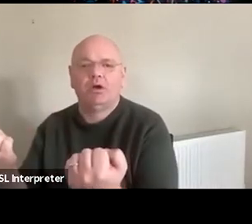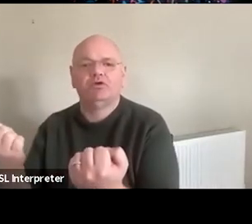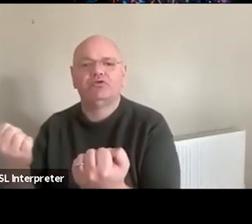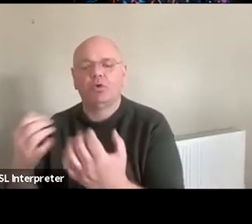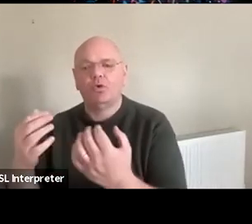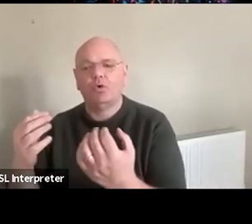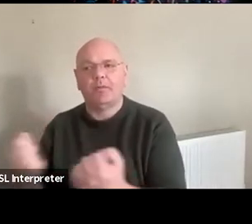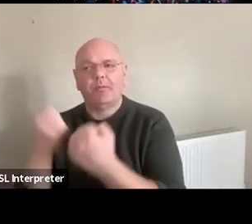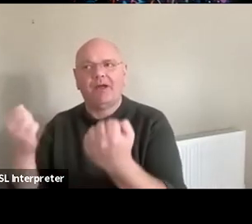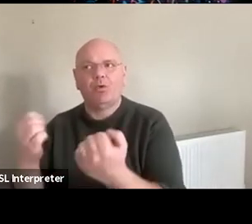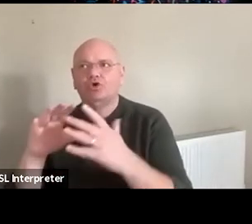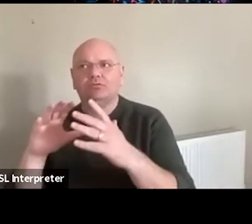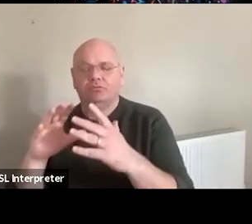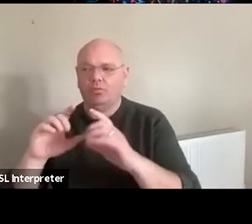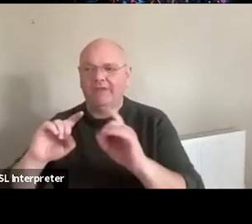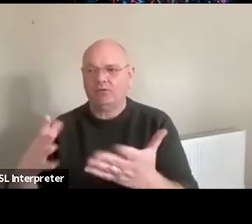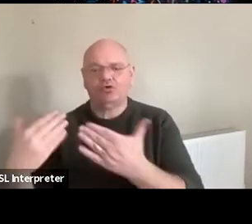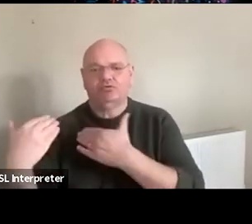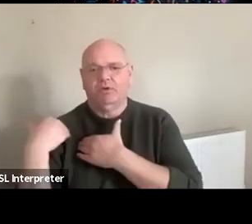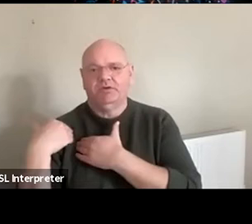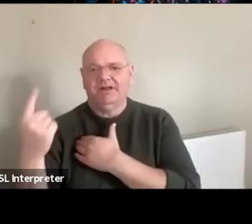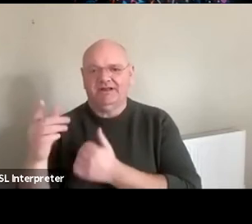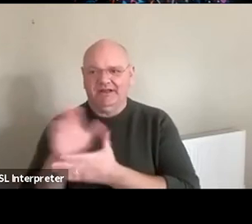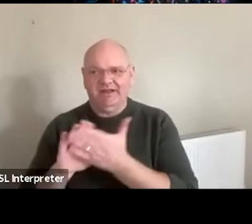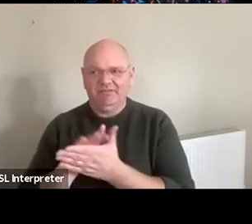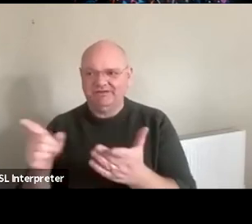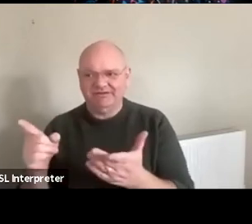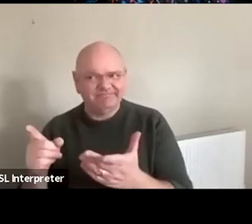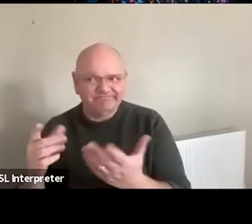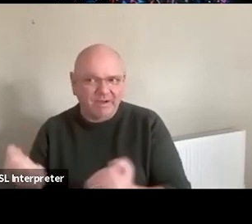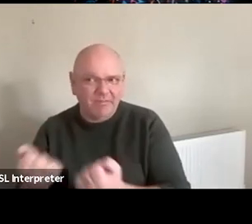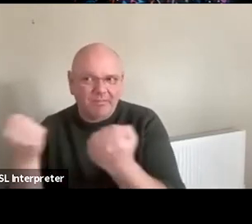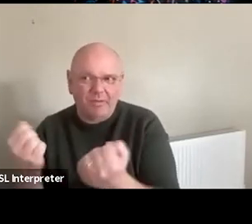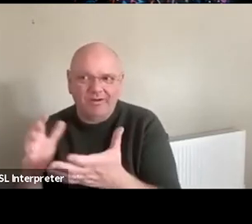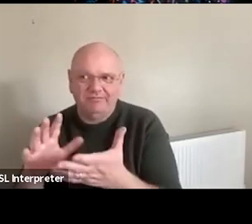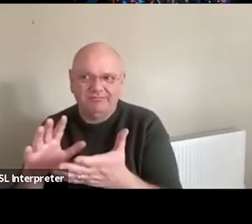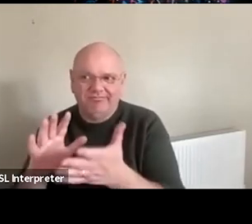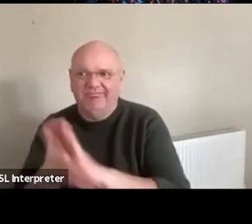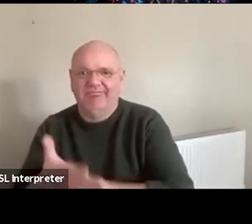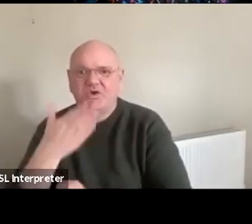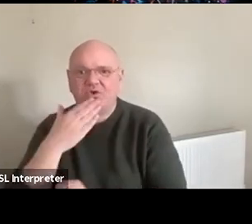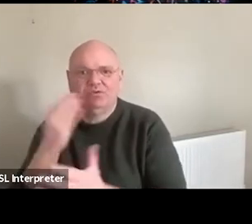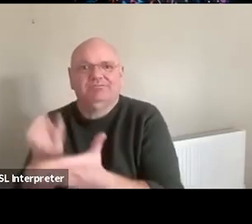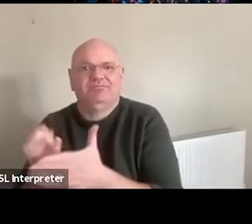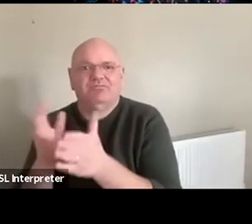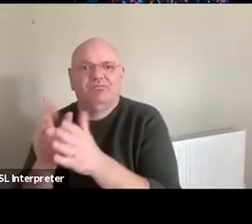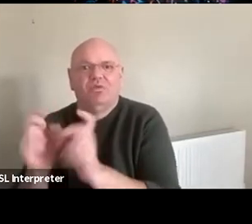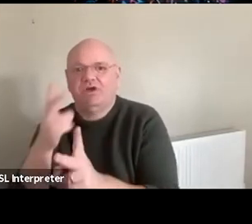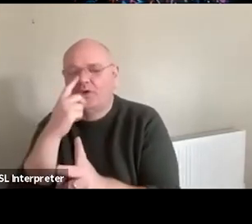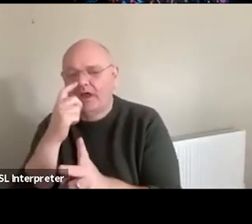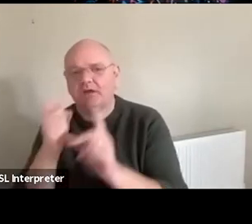that's unaccountable. So one of the important things is simply to name power, isn't it? It's simply to state where it